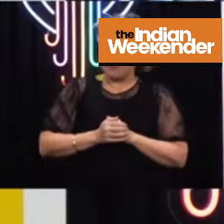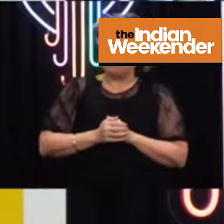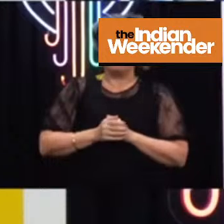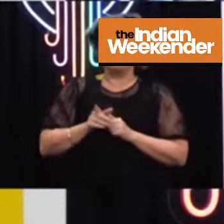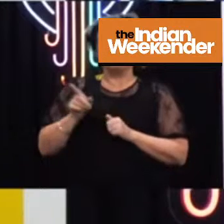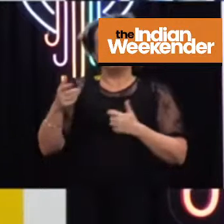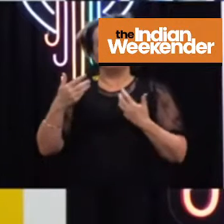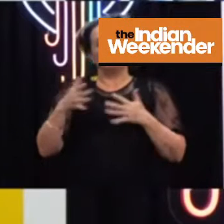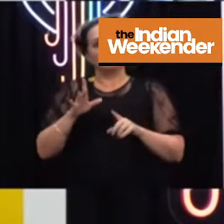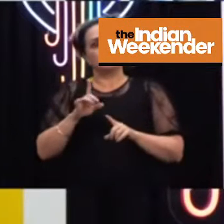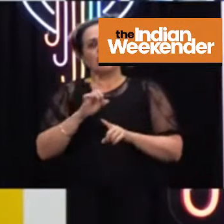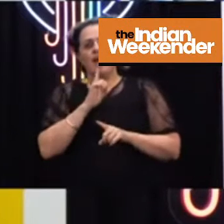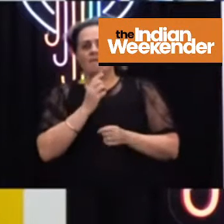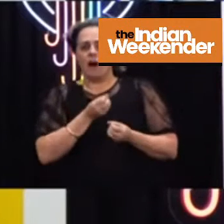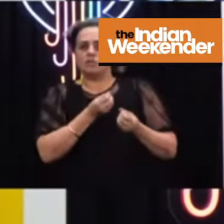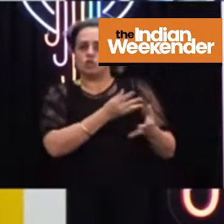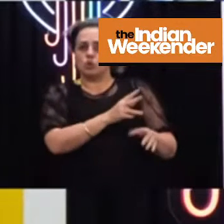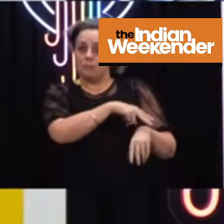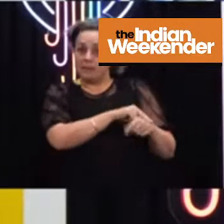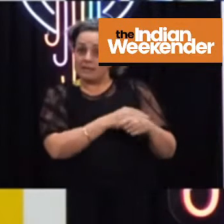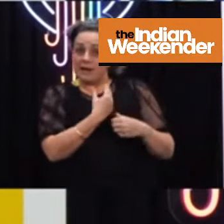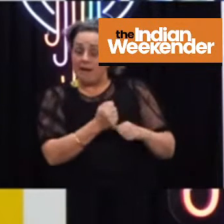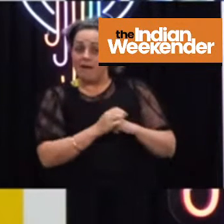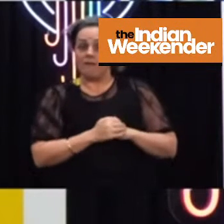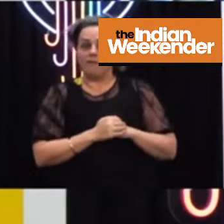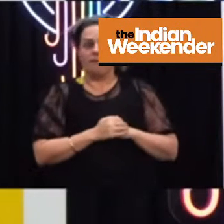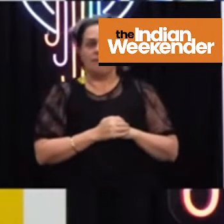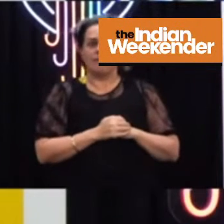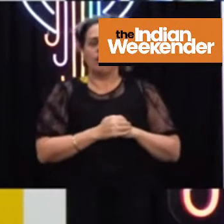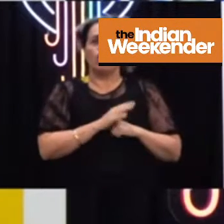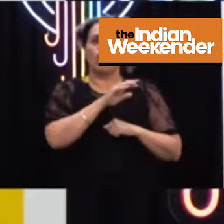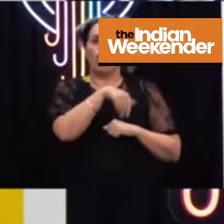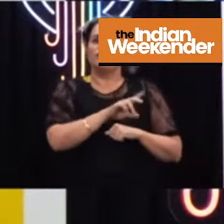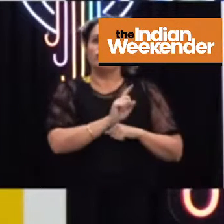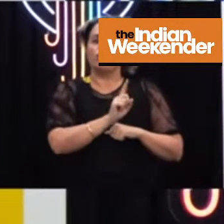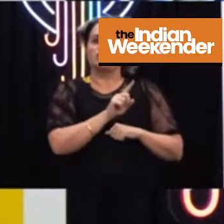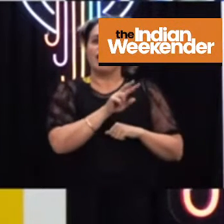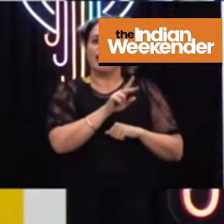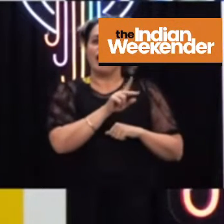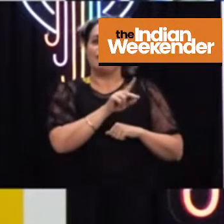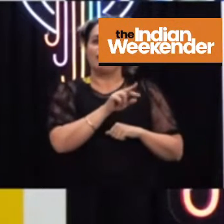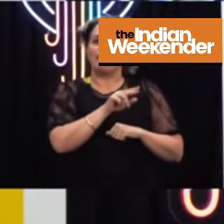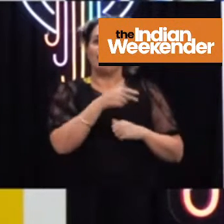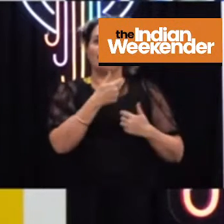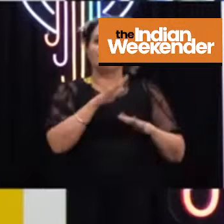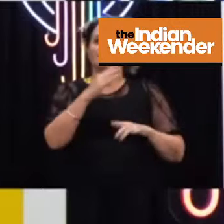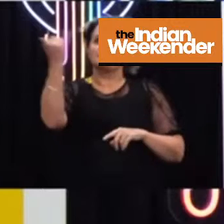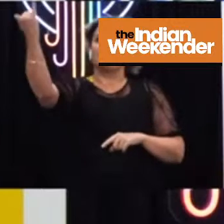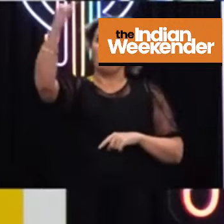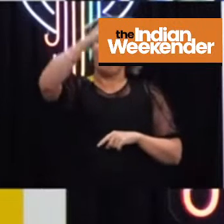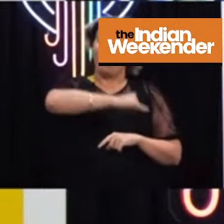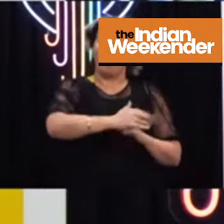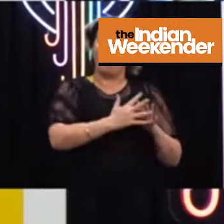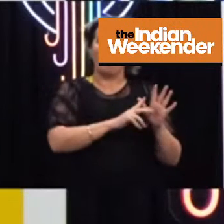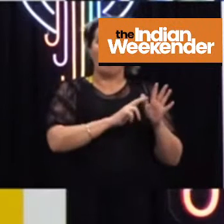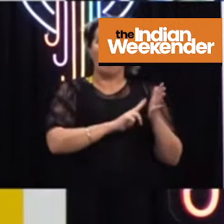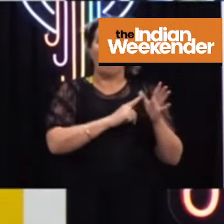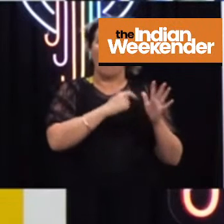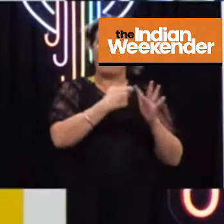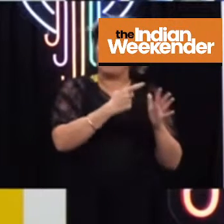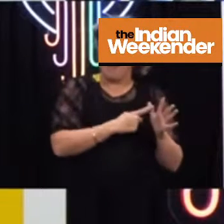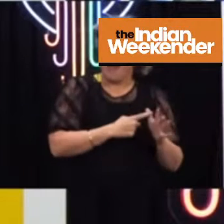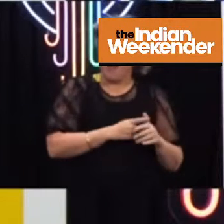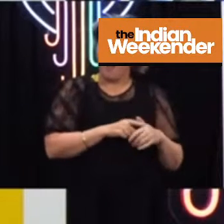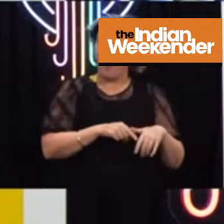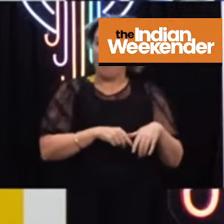any advice, and if so, what was that advice around the couple that travelled to Wanaka previously? They've said in situations where people